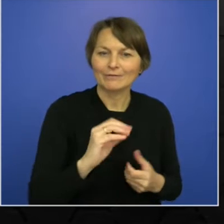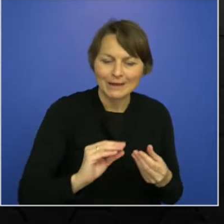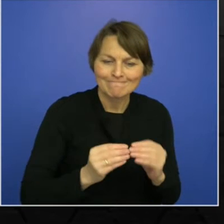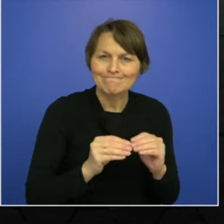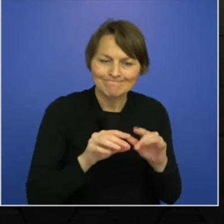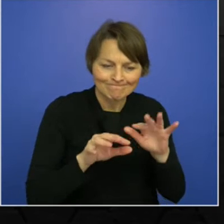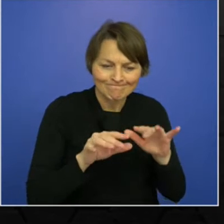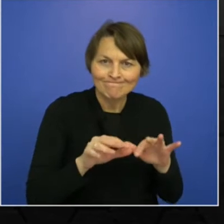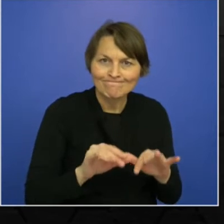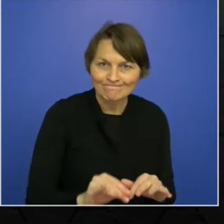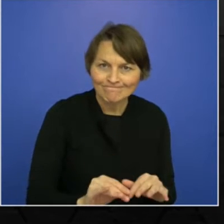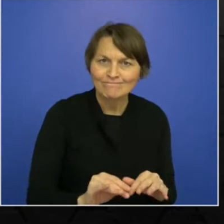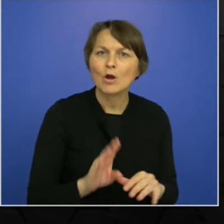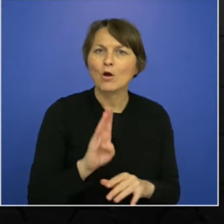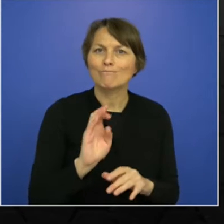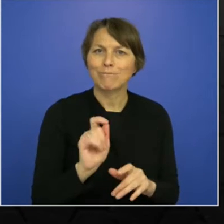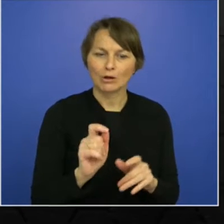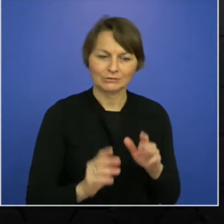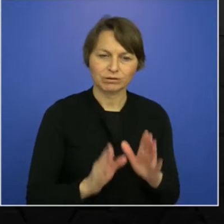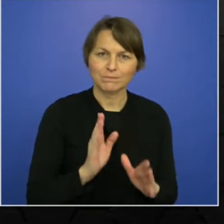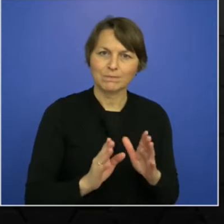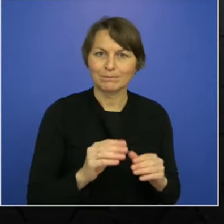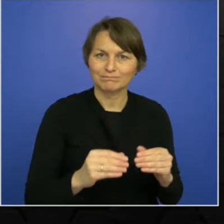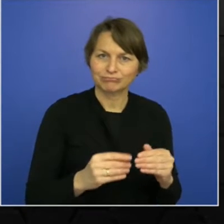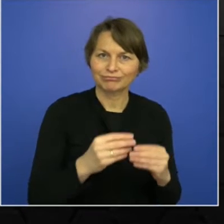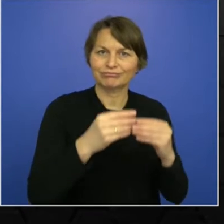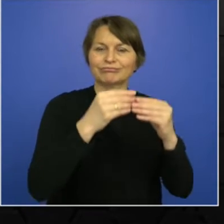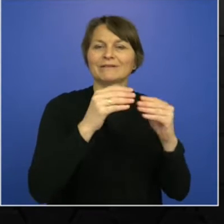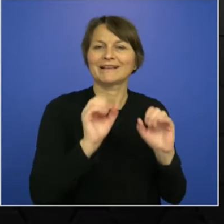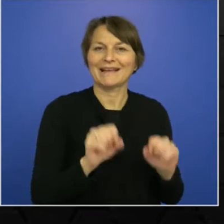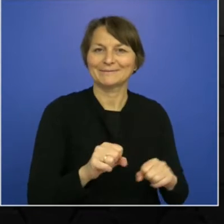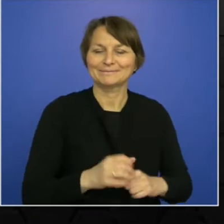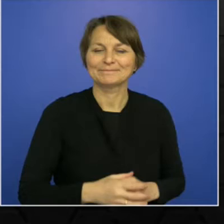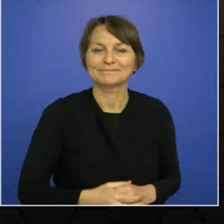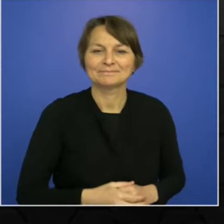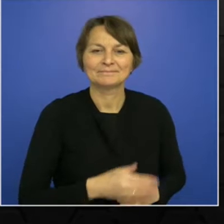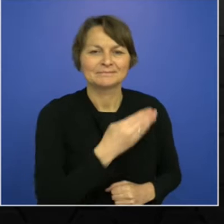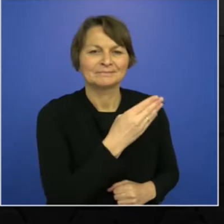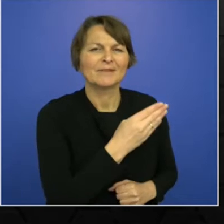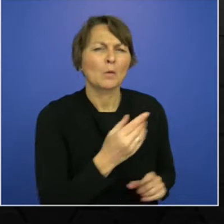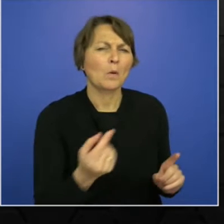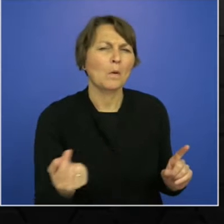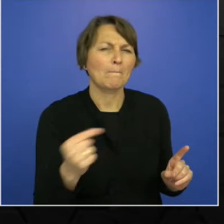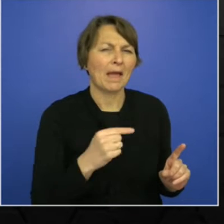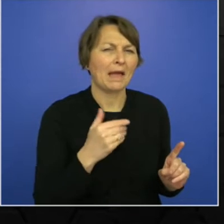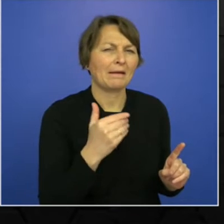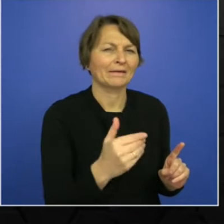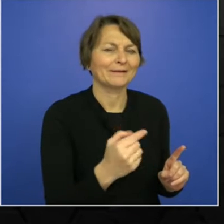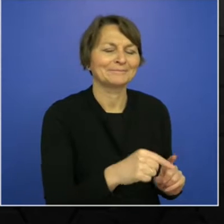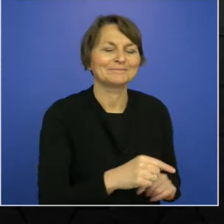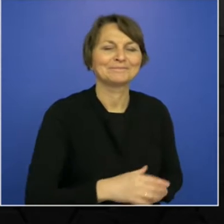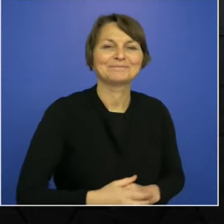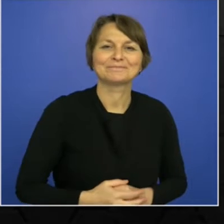There are a lot of categories here. We are going back to the presentation, and we will come back in a little bit.